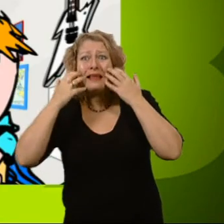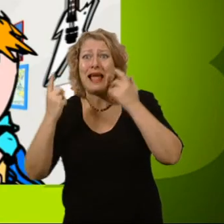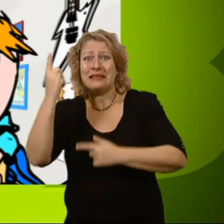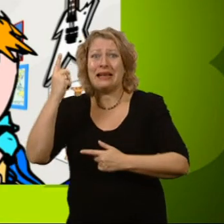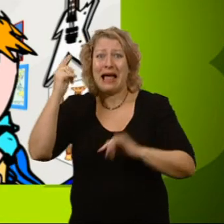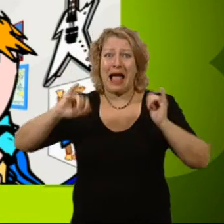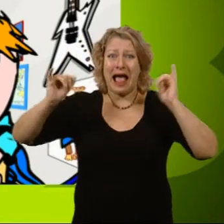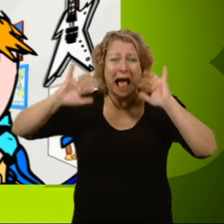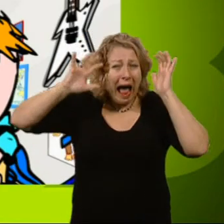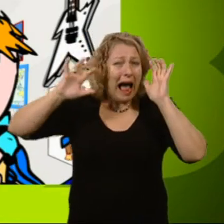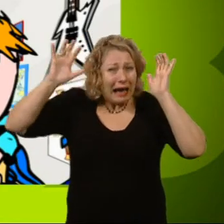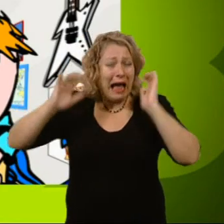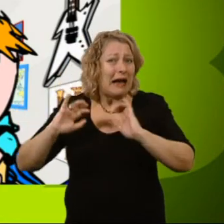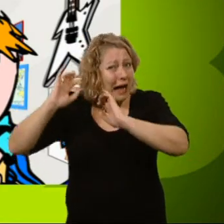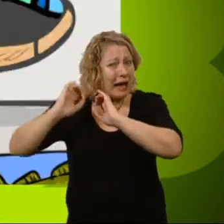in the attic!